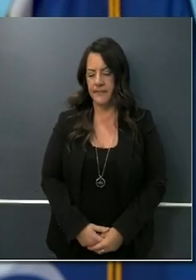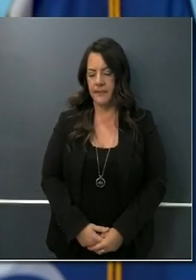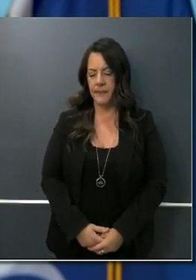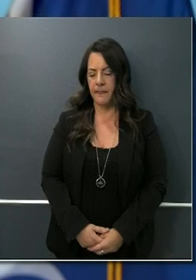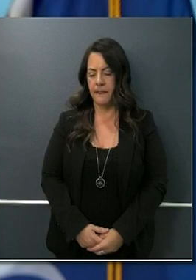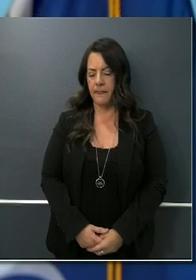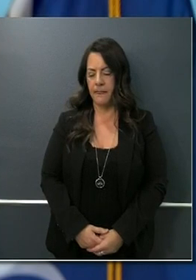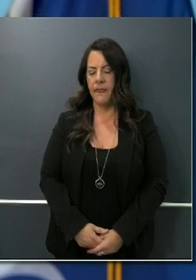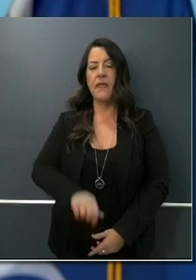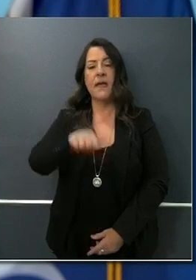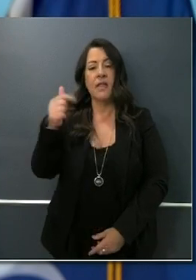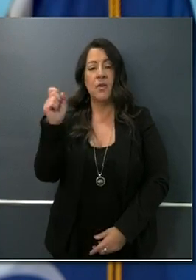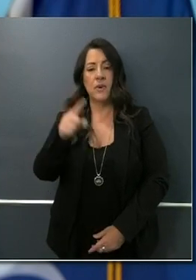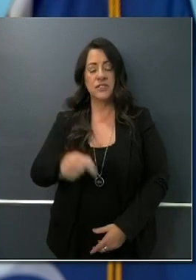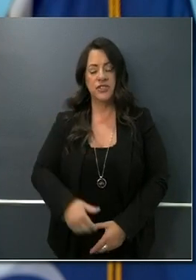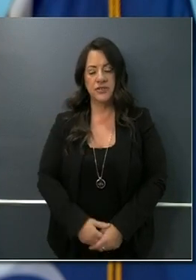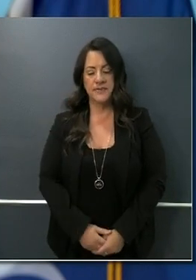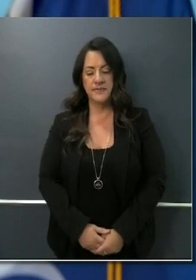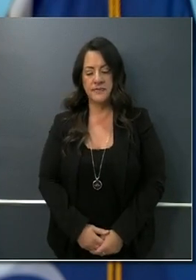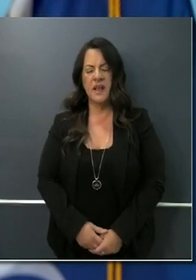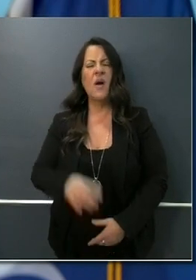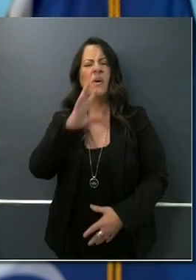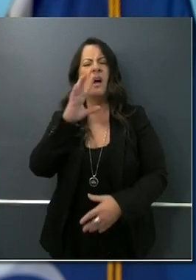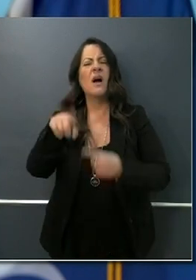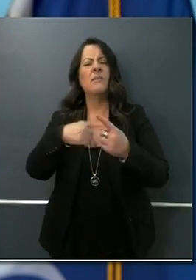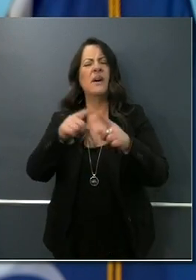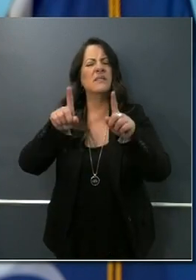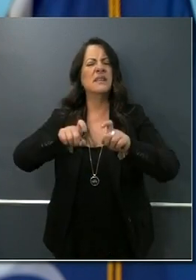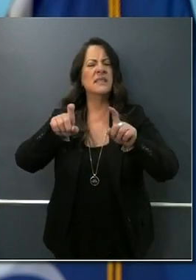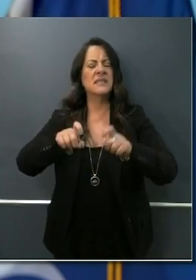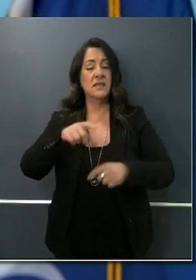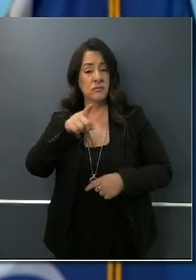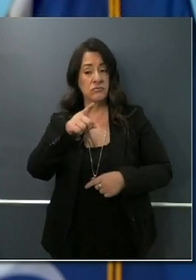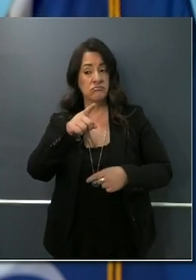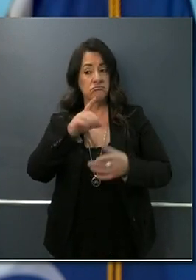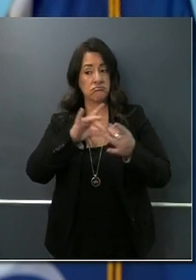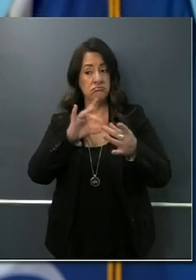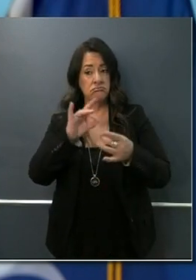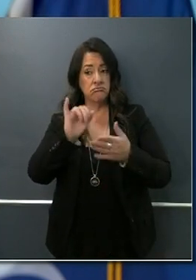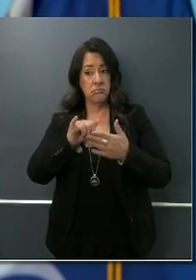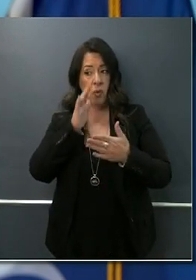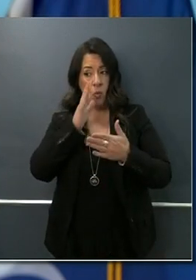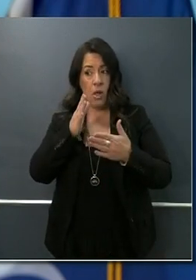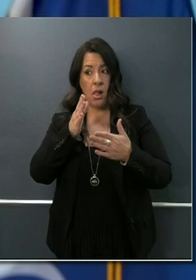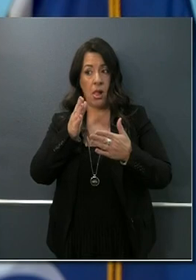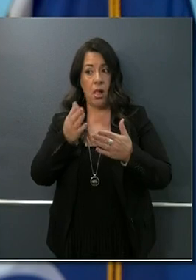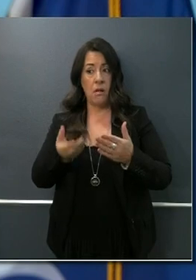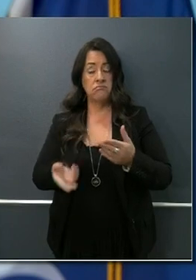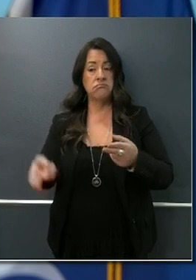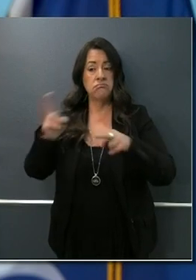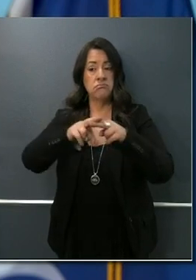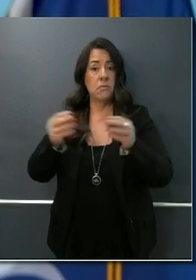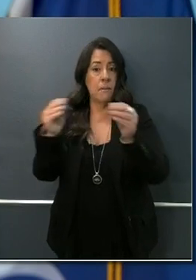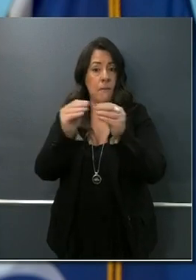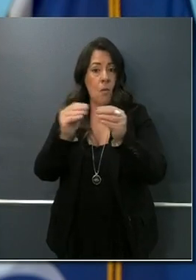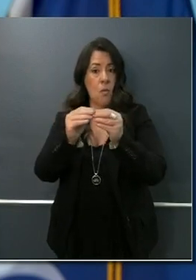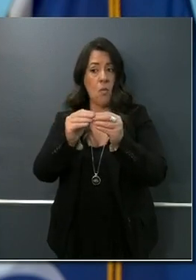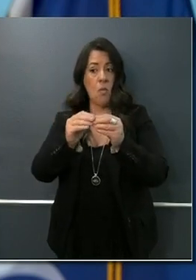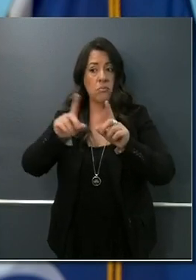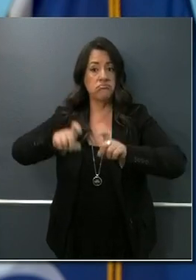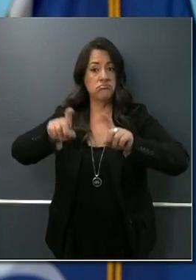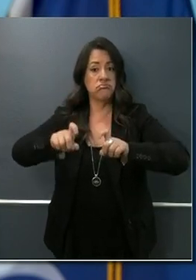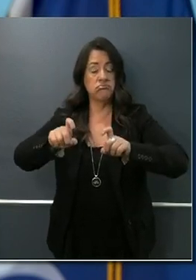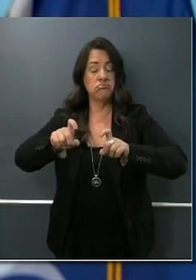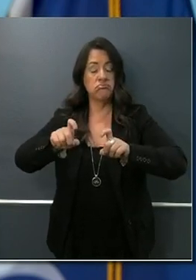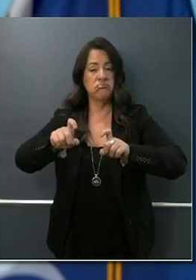Thanks, Governor. On the testing ramp up that you've discussed, you've talked a lot about increasing testing